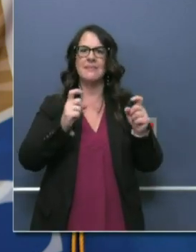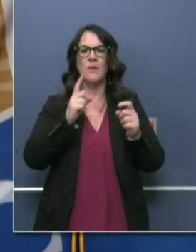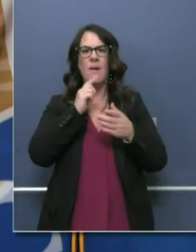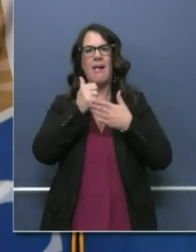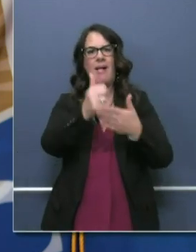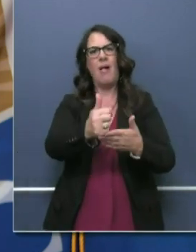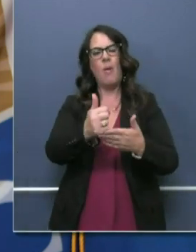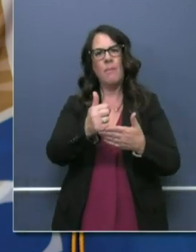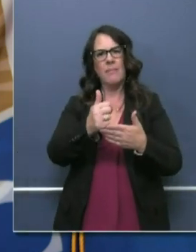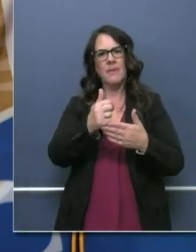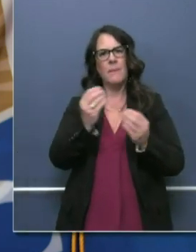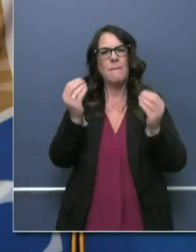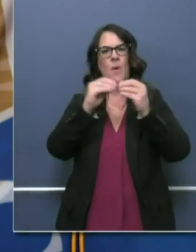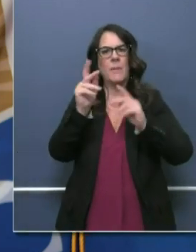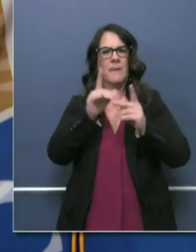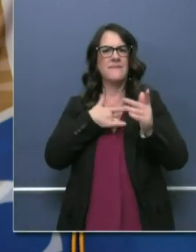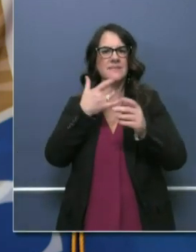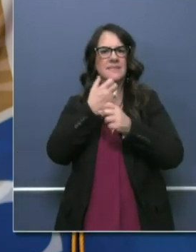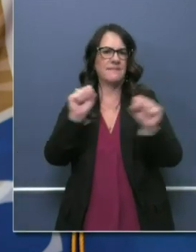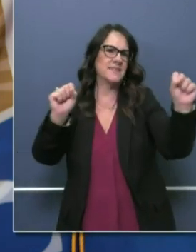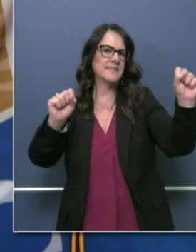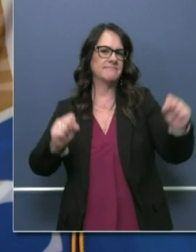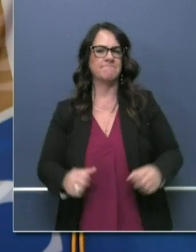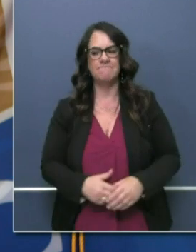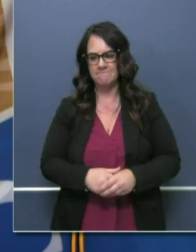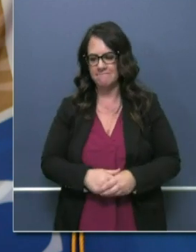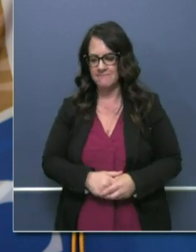as well. Kurt Wagner, Bloomberg News.